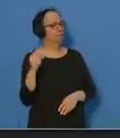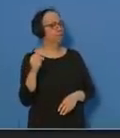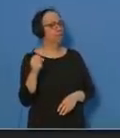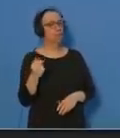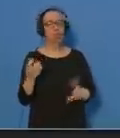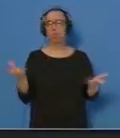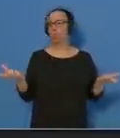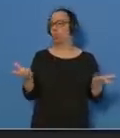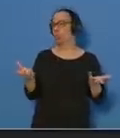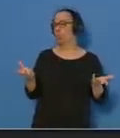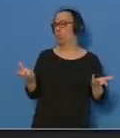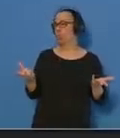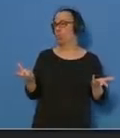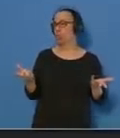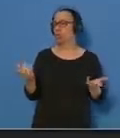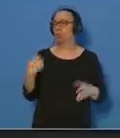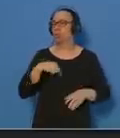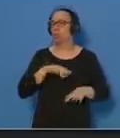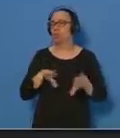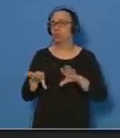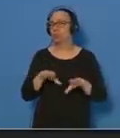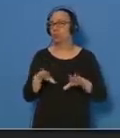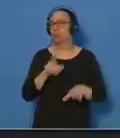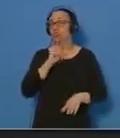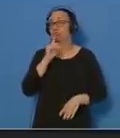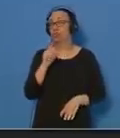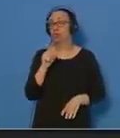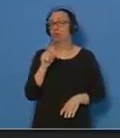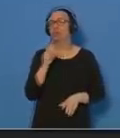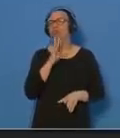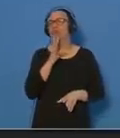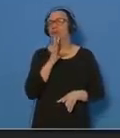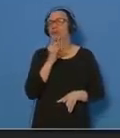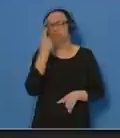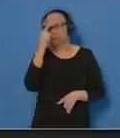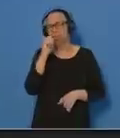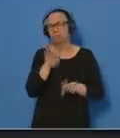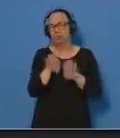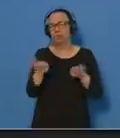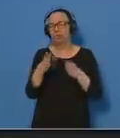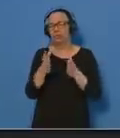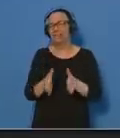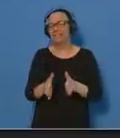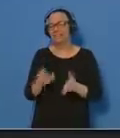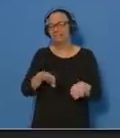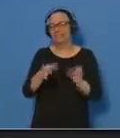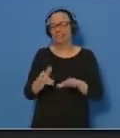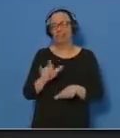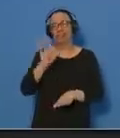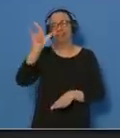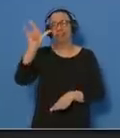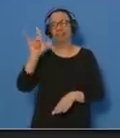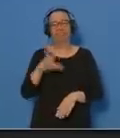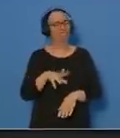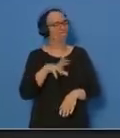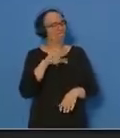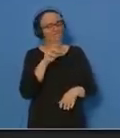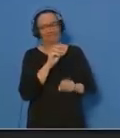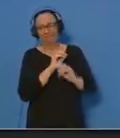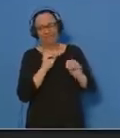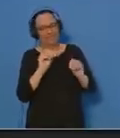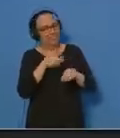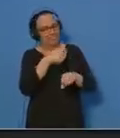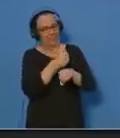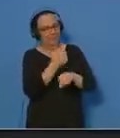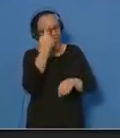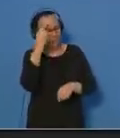to keep up to date as far as Bermudian deaths overseas? I don't think there's any steps in which we're taking overseas. I mentioned that because